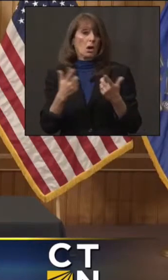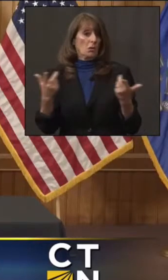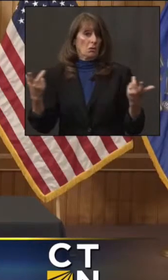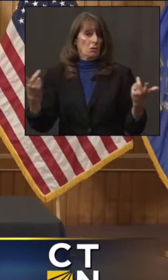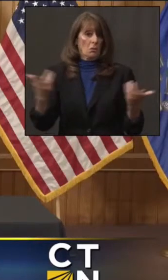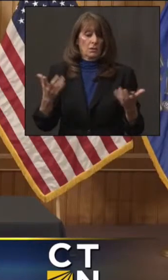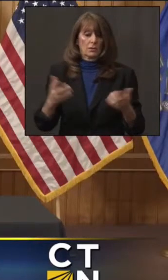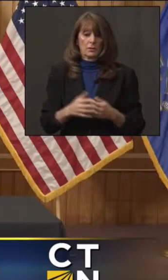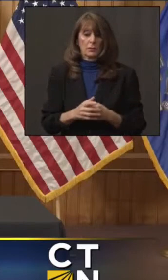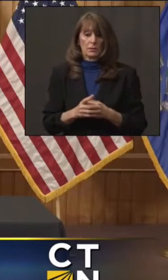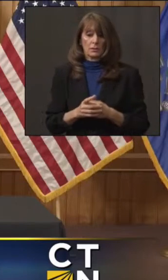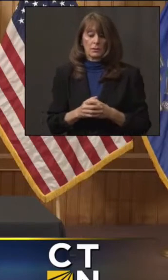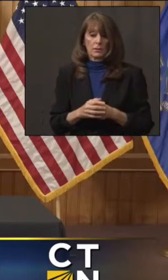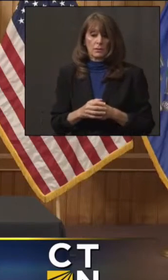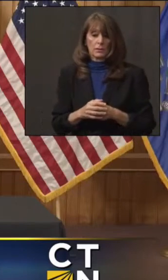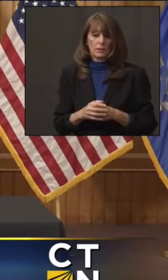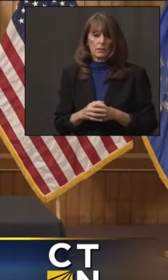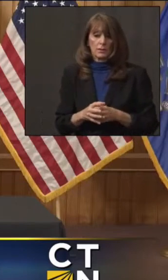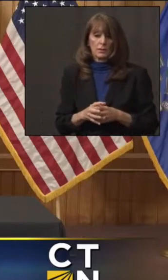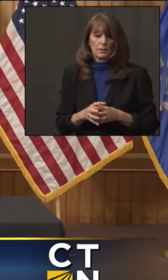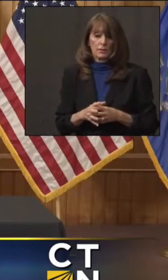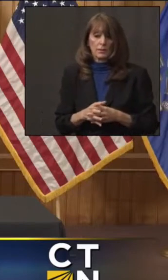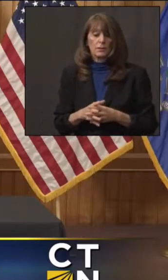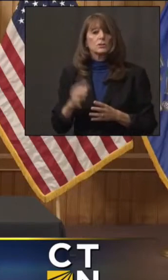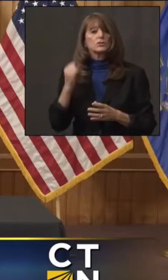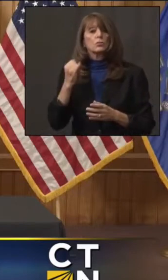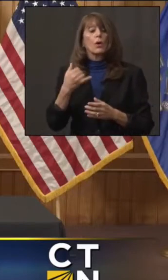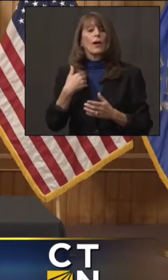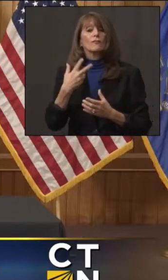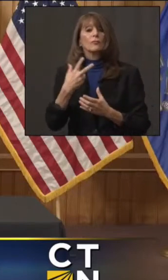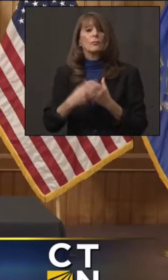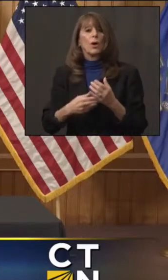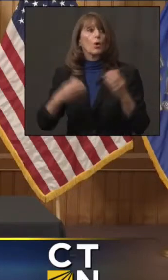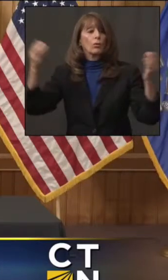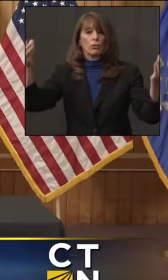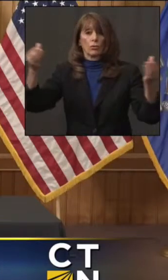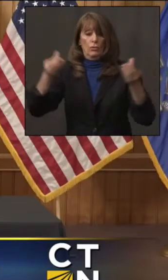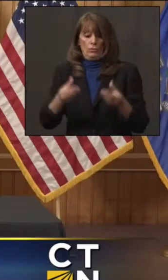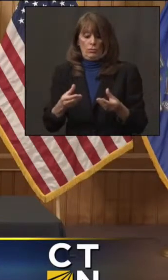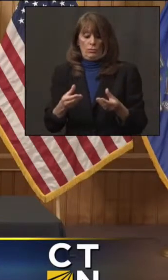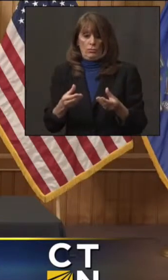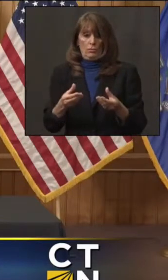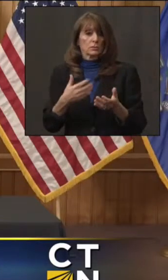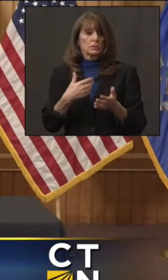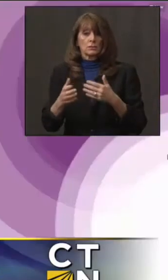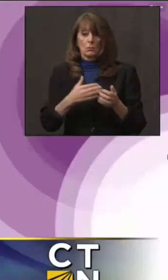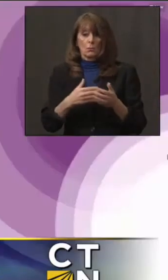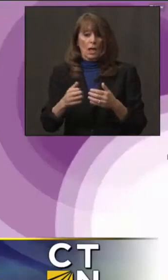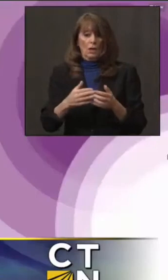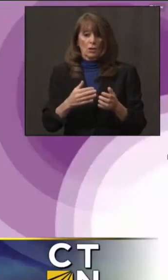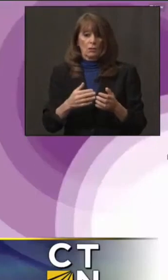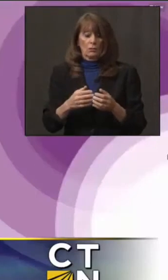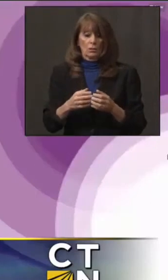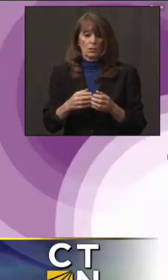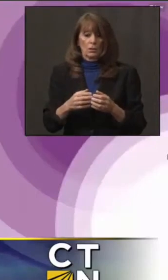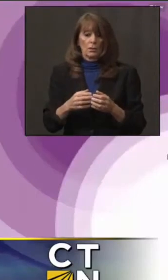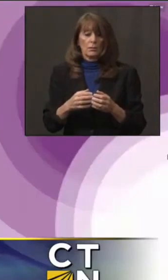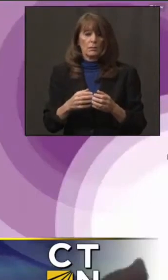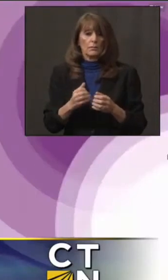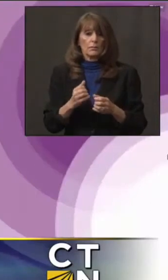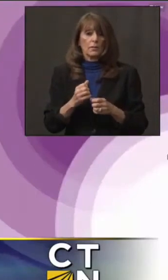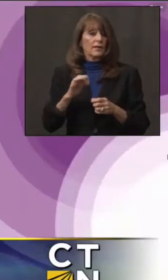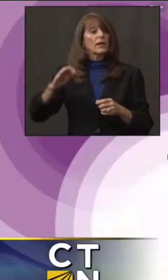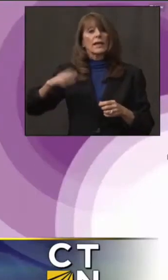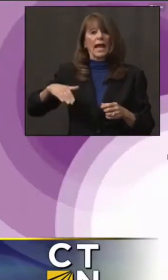Well, I can say that if we have both or all three vaccines, regardless of the number, as long as they've not received